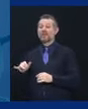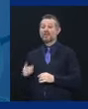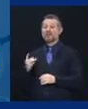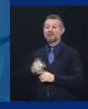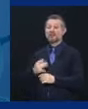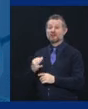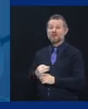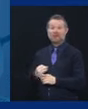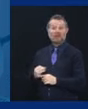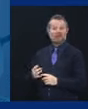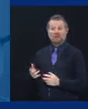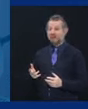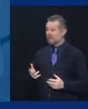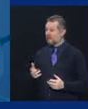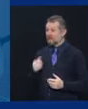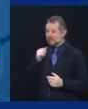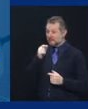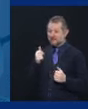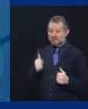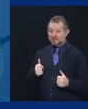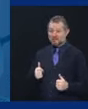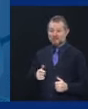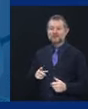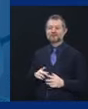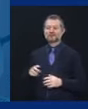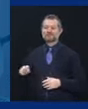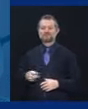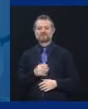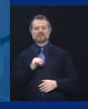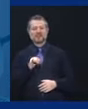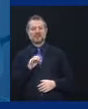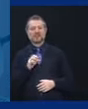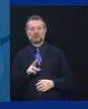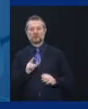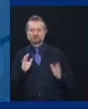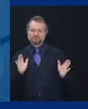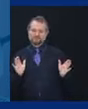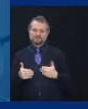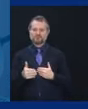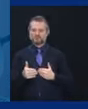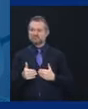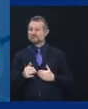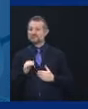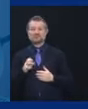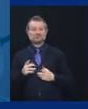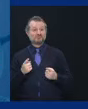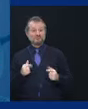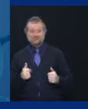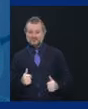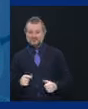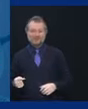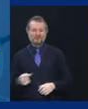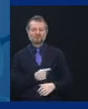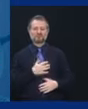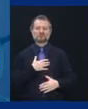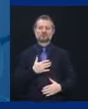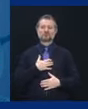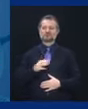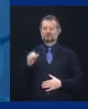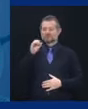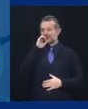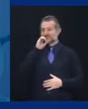you go into the ICU. If you don't get better, you go into the intubation, under intubation, and then question